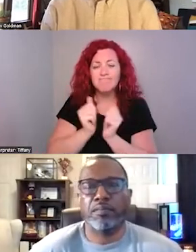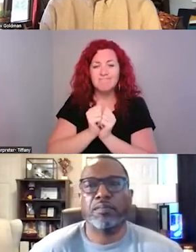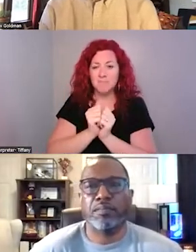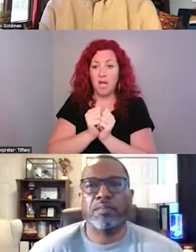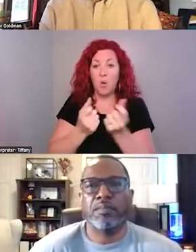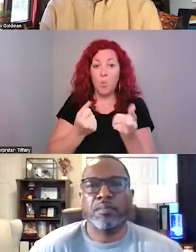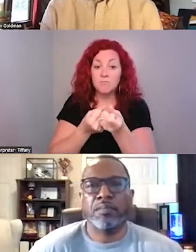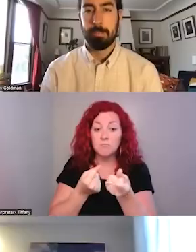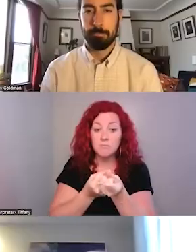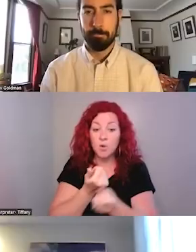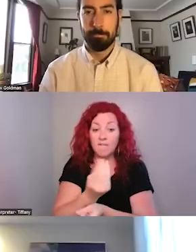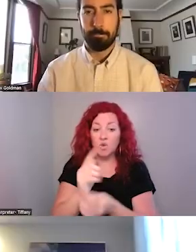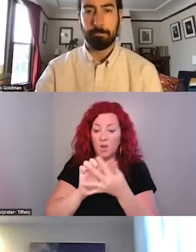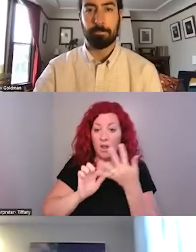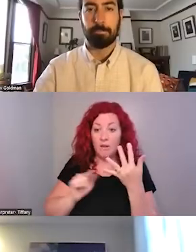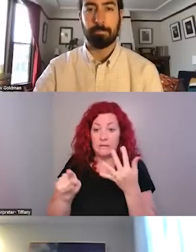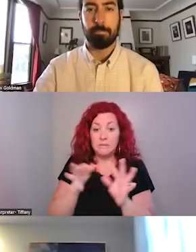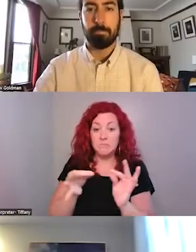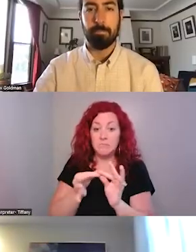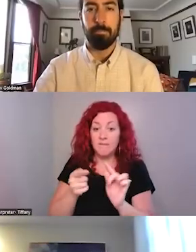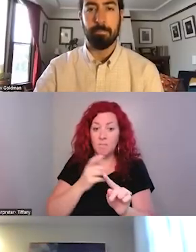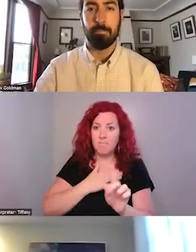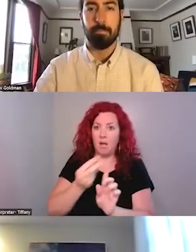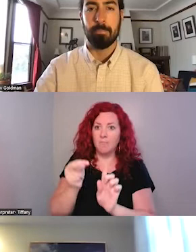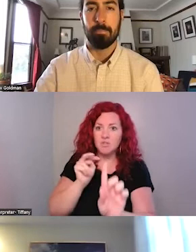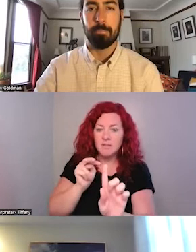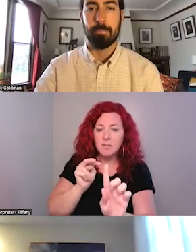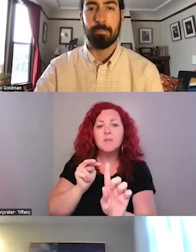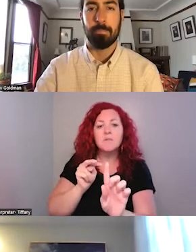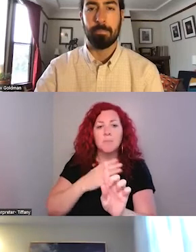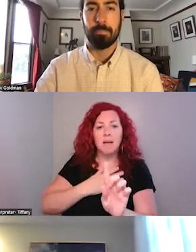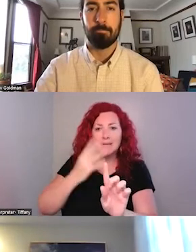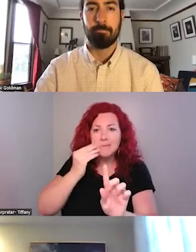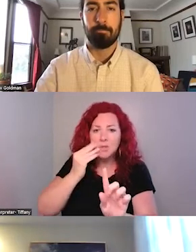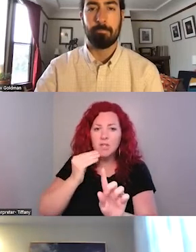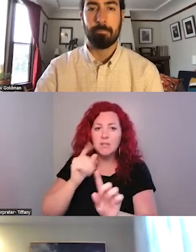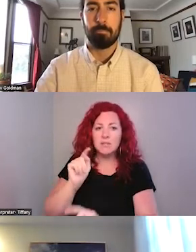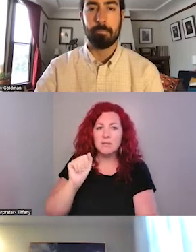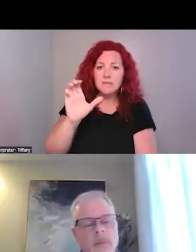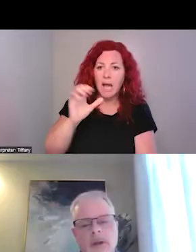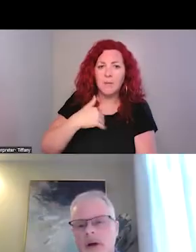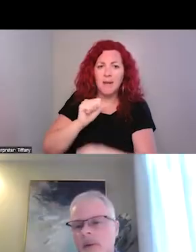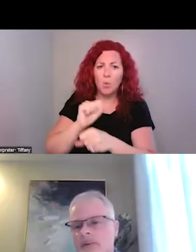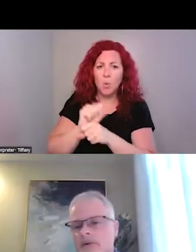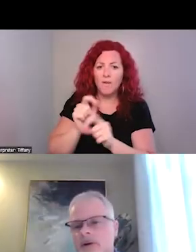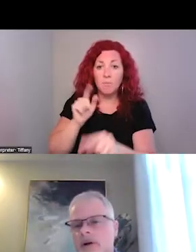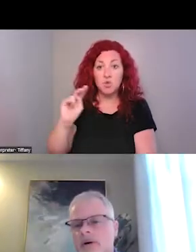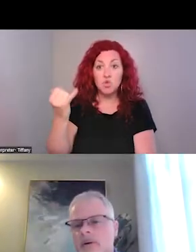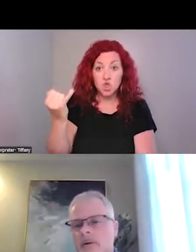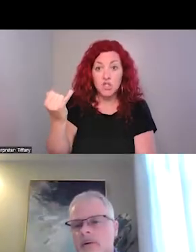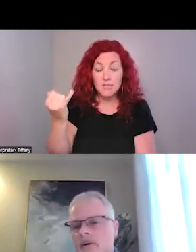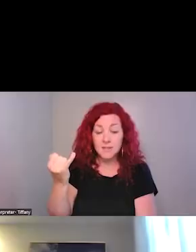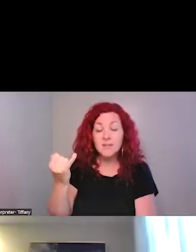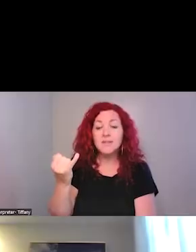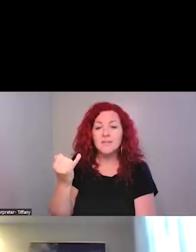couple of things that he said from my perspective and experience at TAC and in my work in New Jersey. A couple of things at the